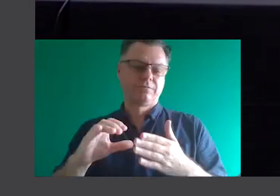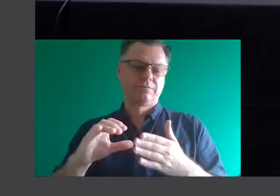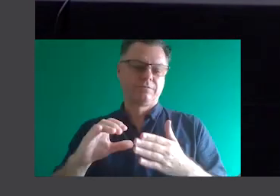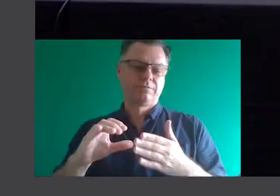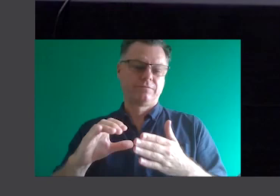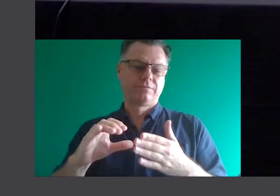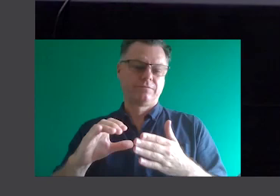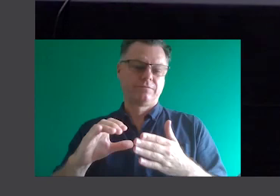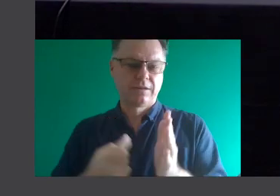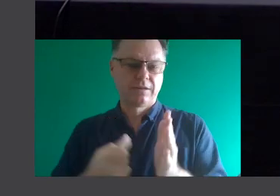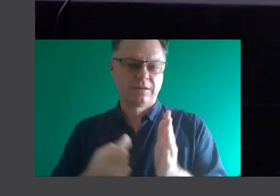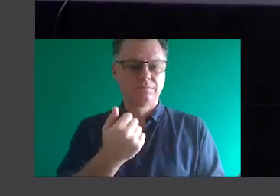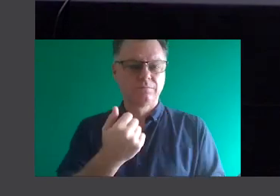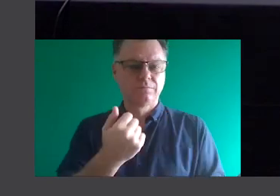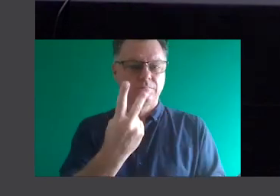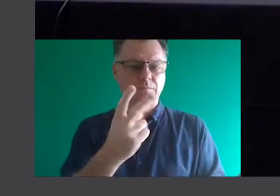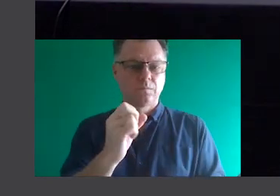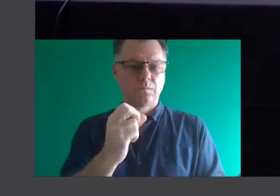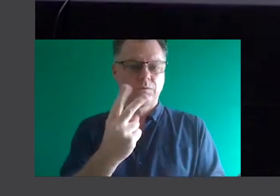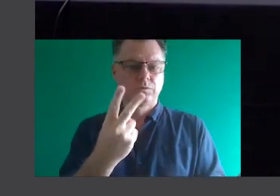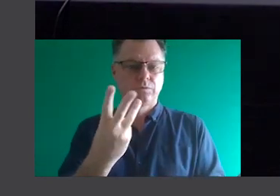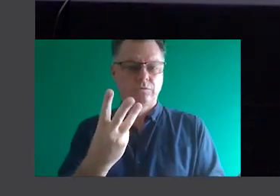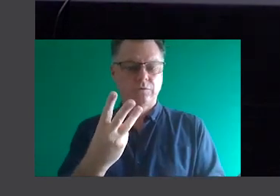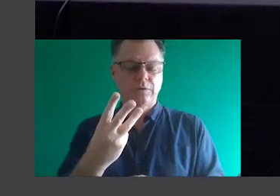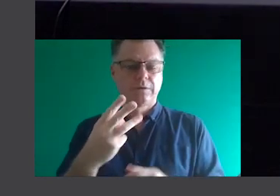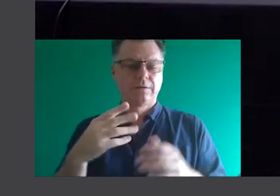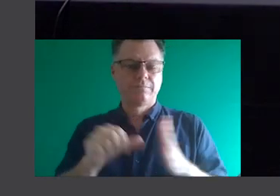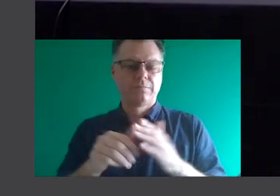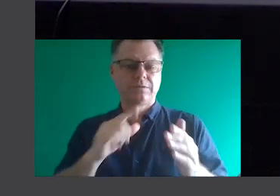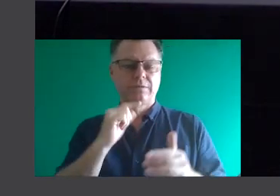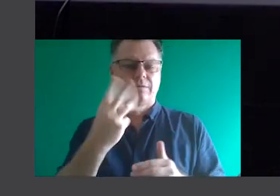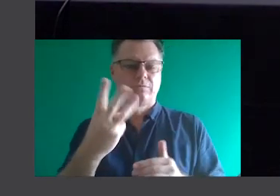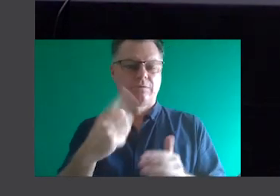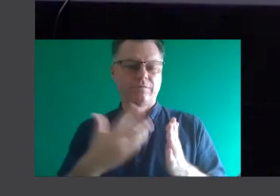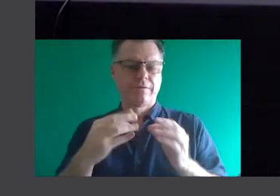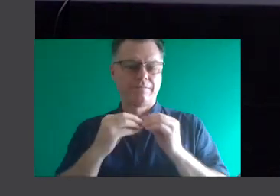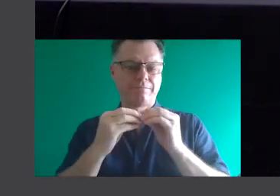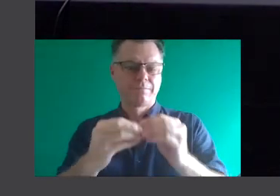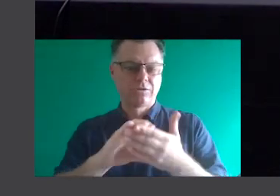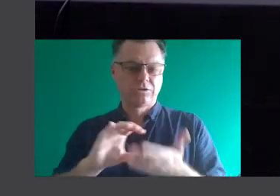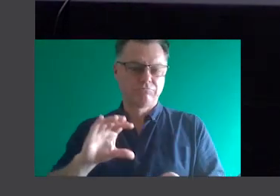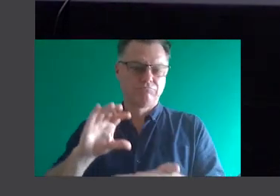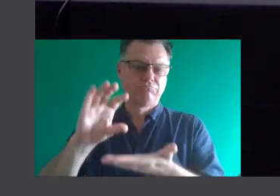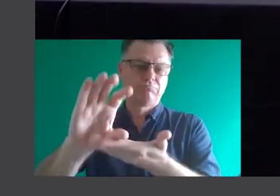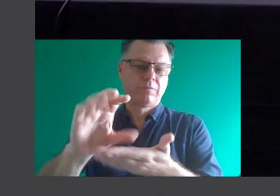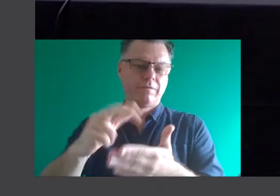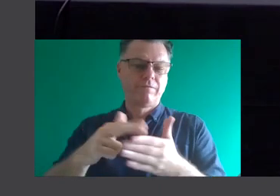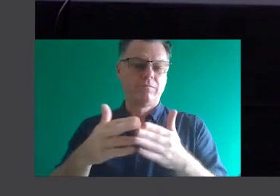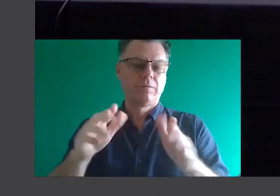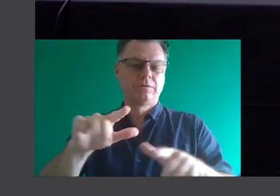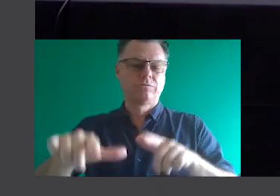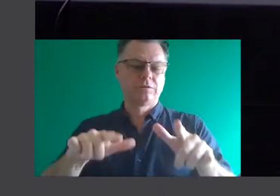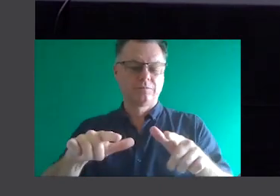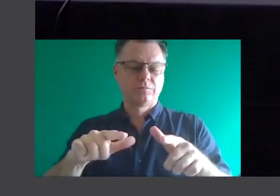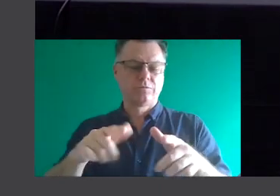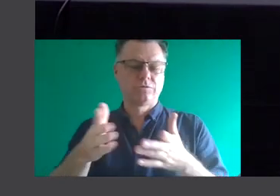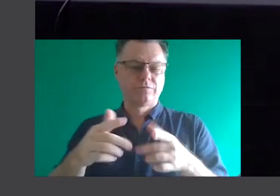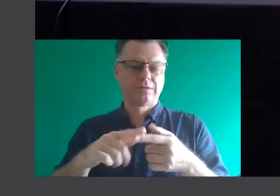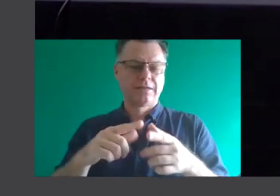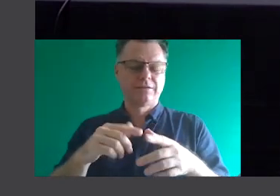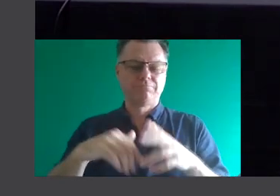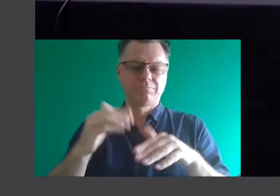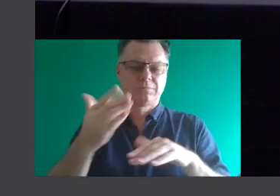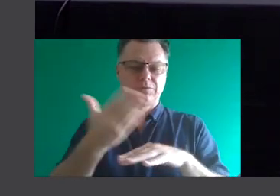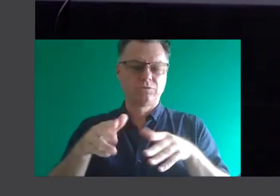The 2022-23 Victorian state budget committed $3.5 billion to public